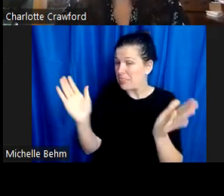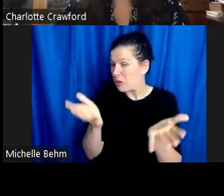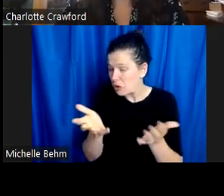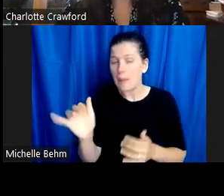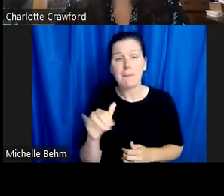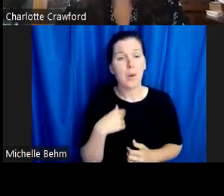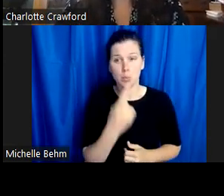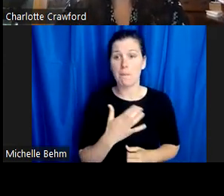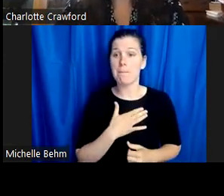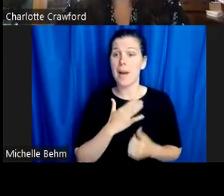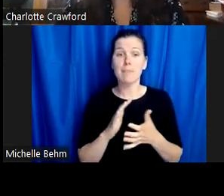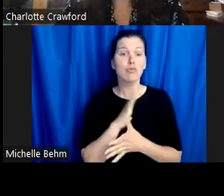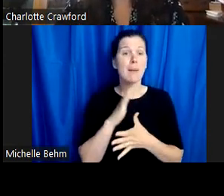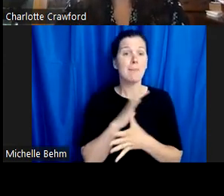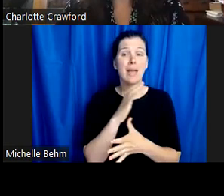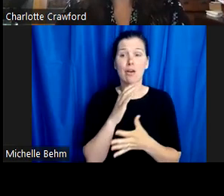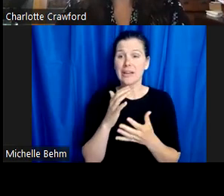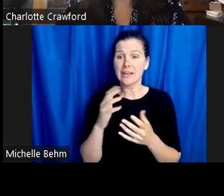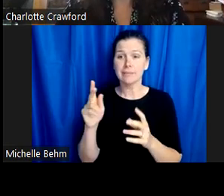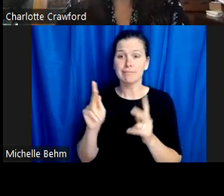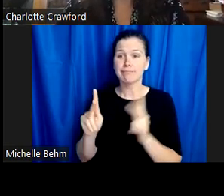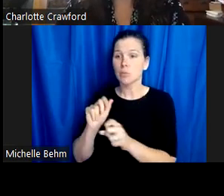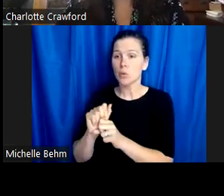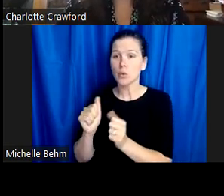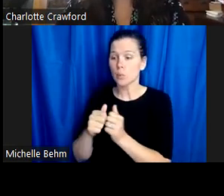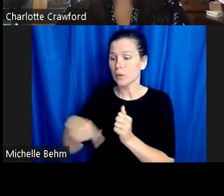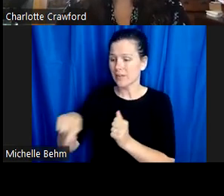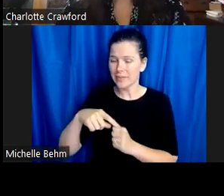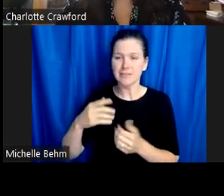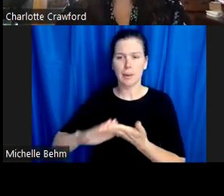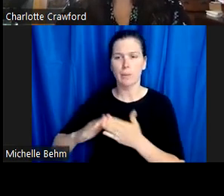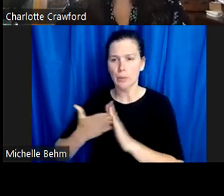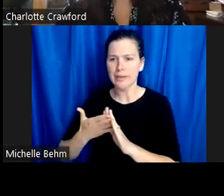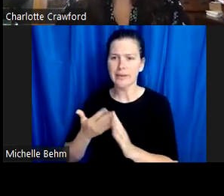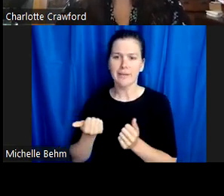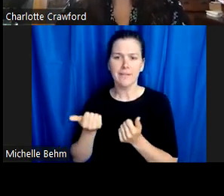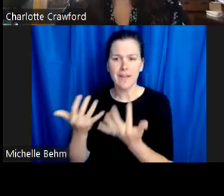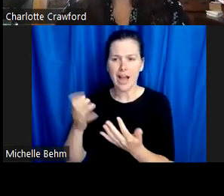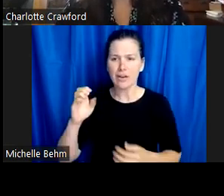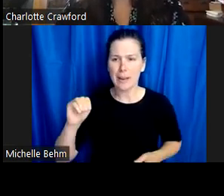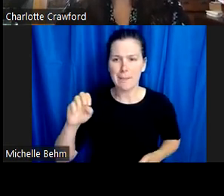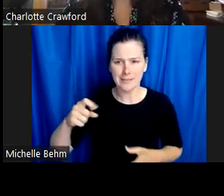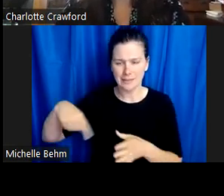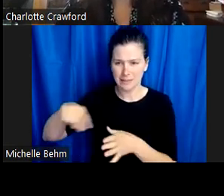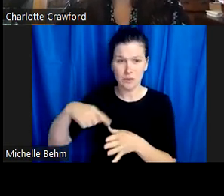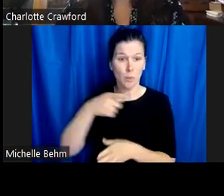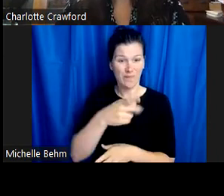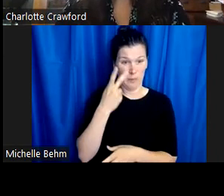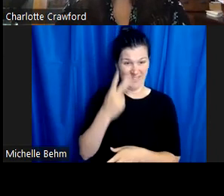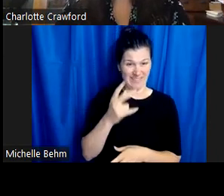primary audience is fire and EMS and in the community. So I always tell them, if you see the vials